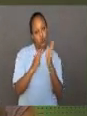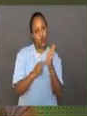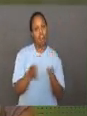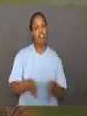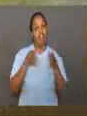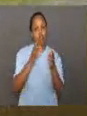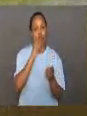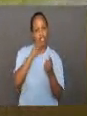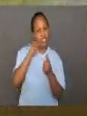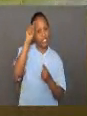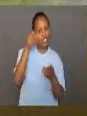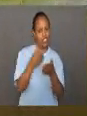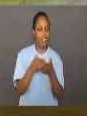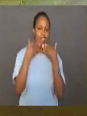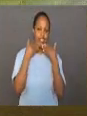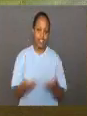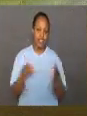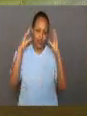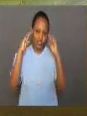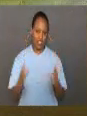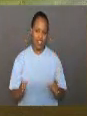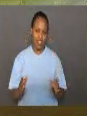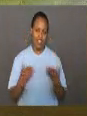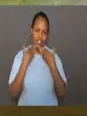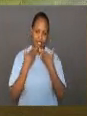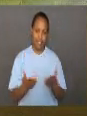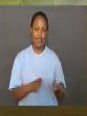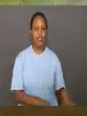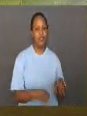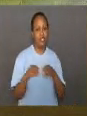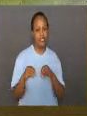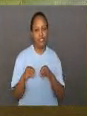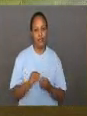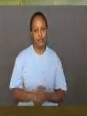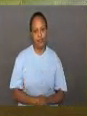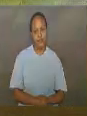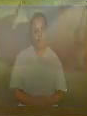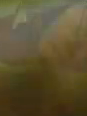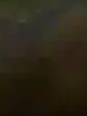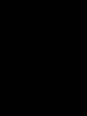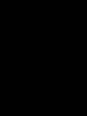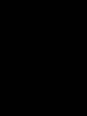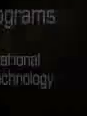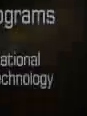democratic rule. Until then, thank you, teacher. Thank you, students.